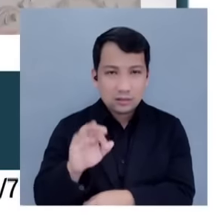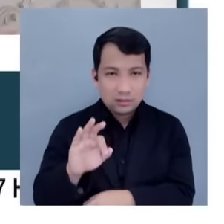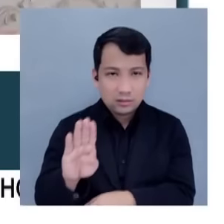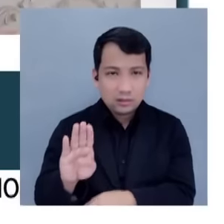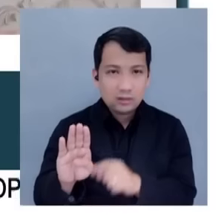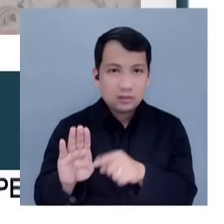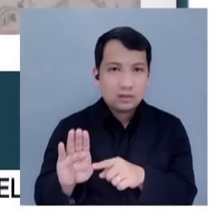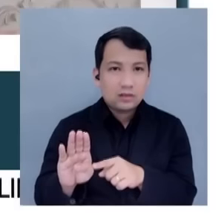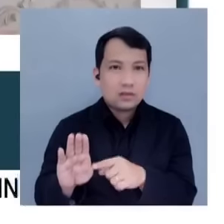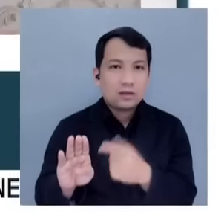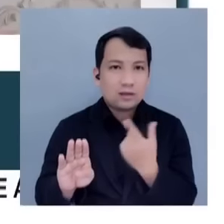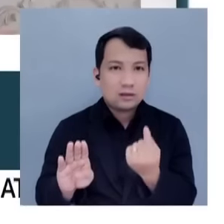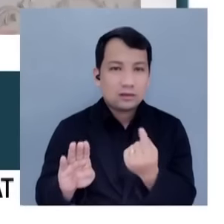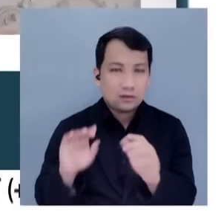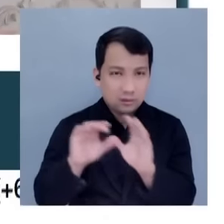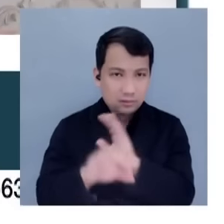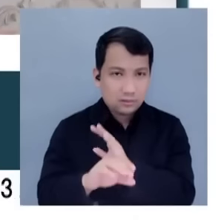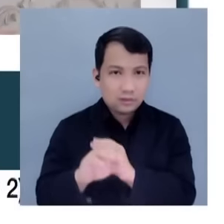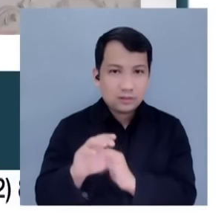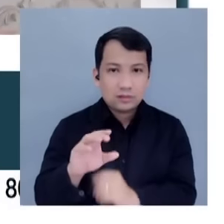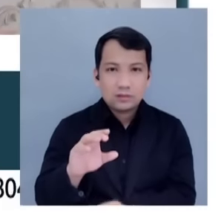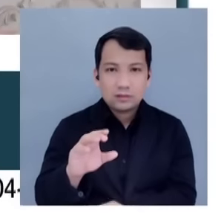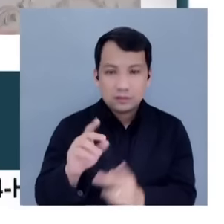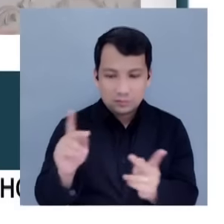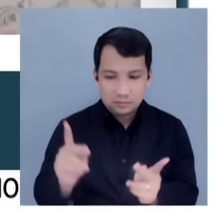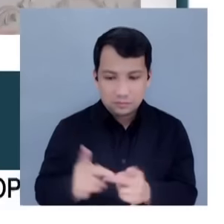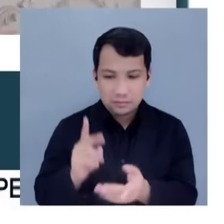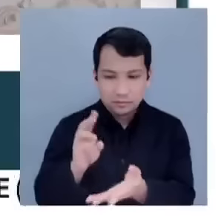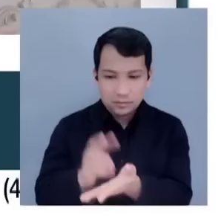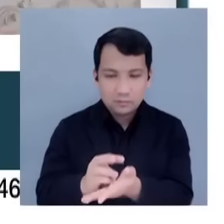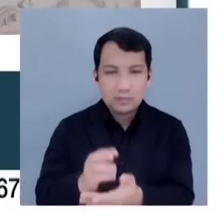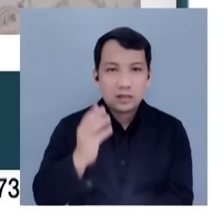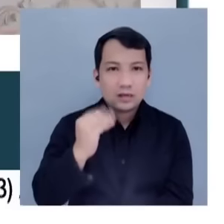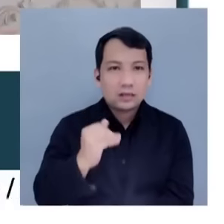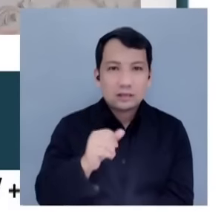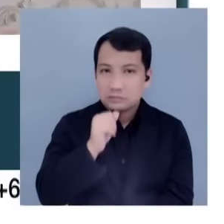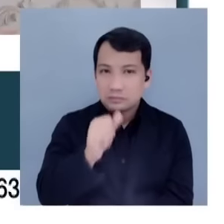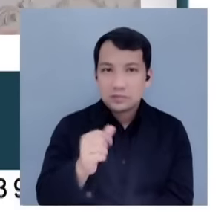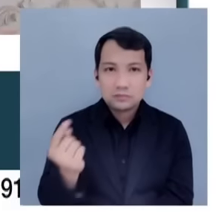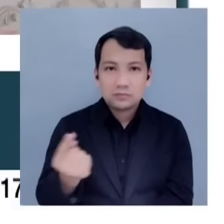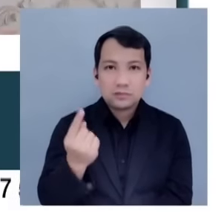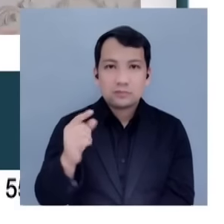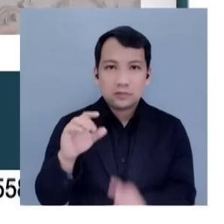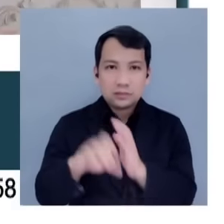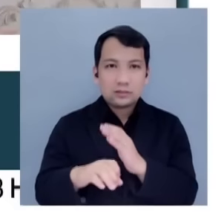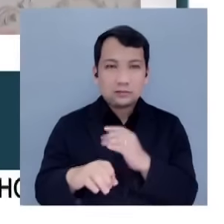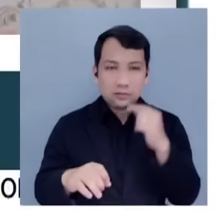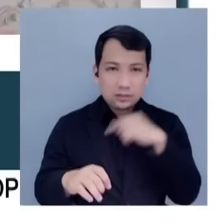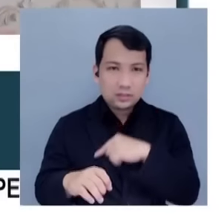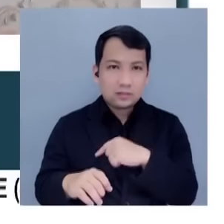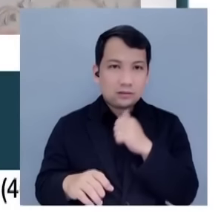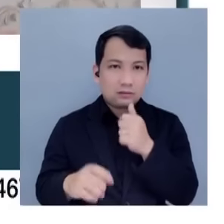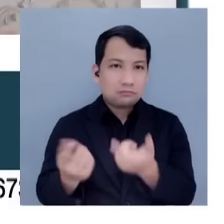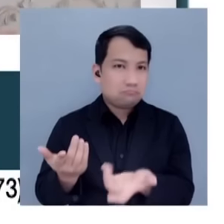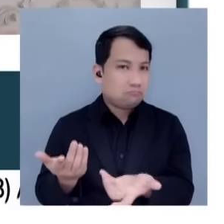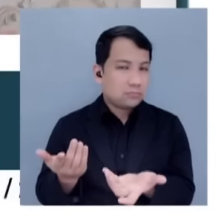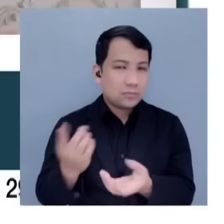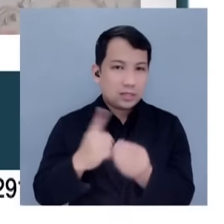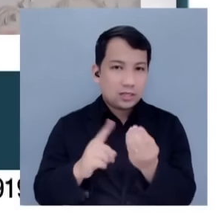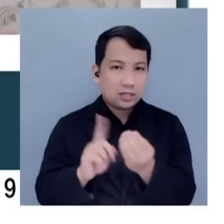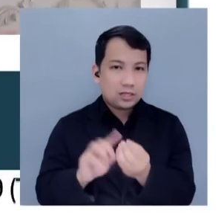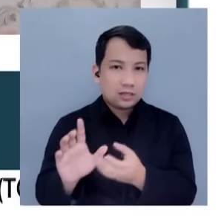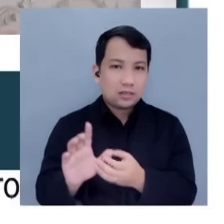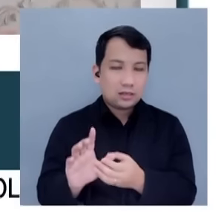a crime scene because you have not just criminal libel, not just